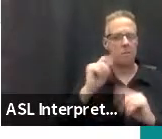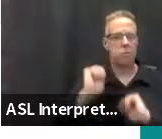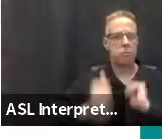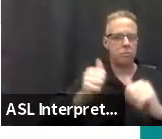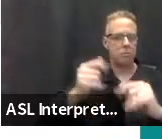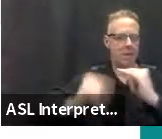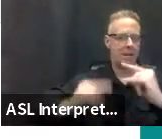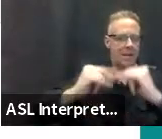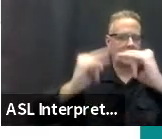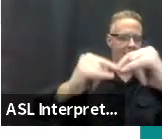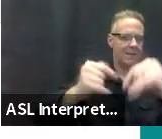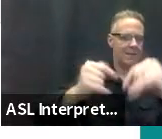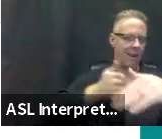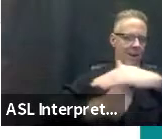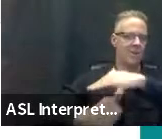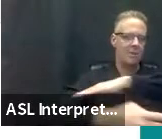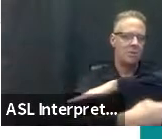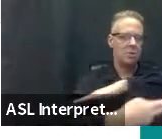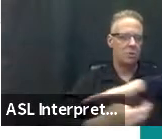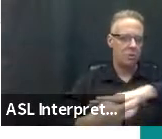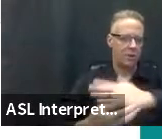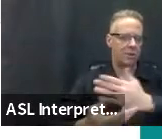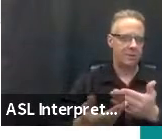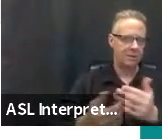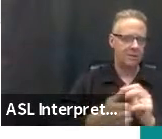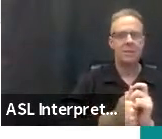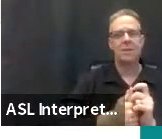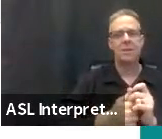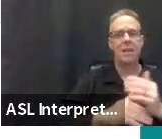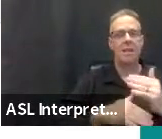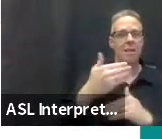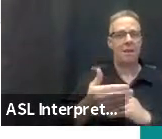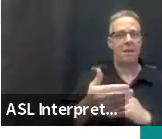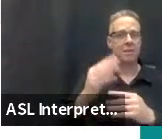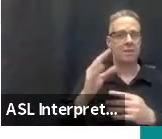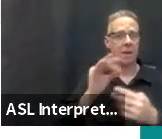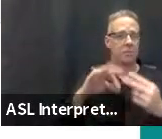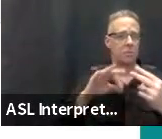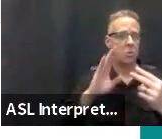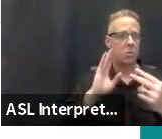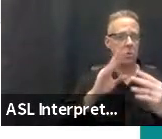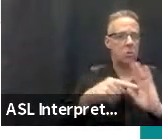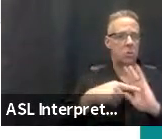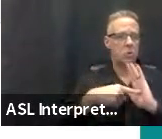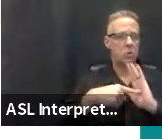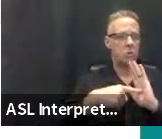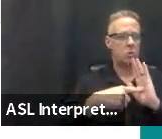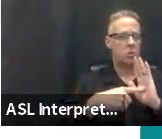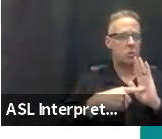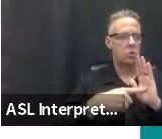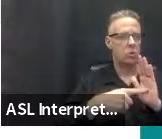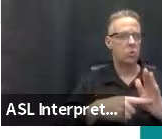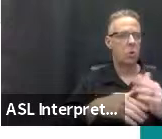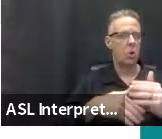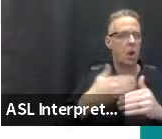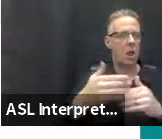And so, the next option we're going to show, actually, maybe go ahead to the next